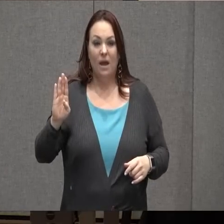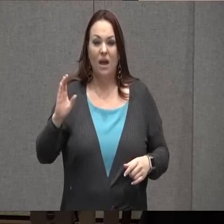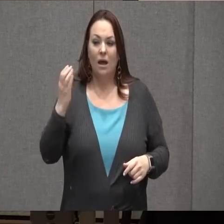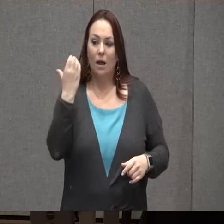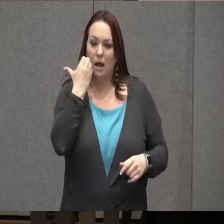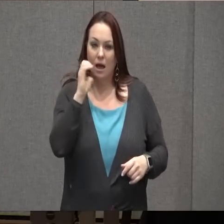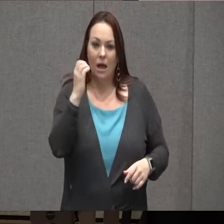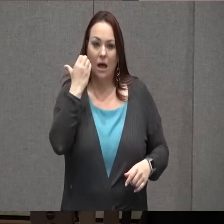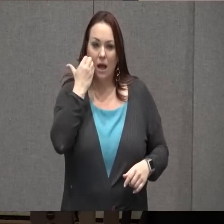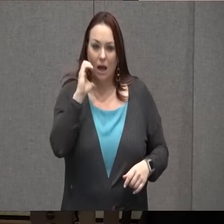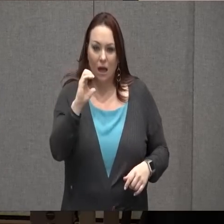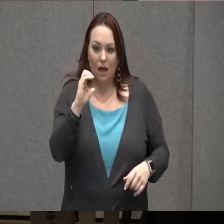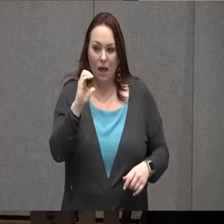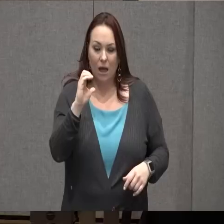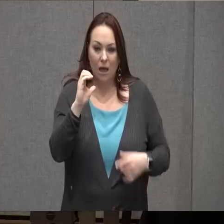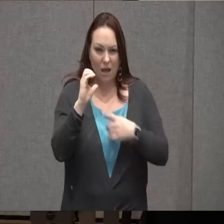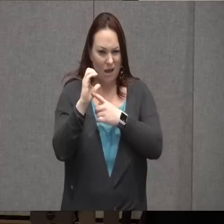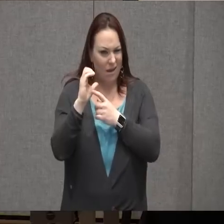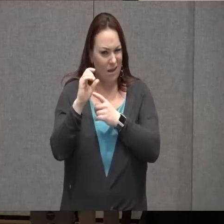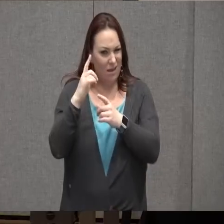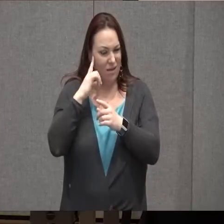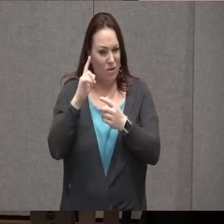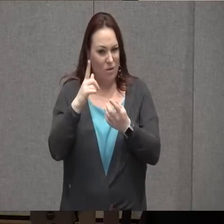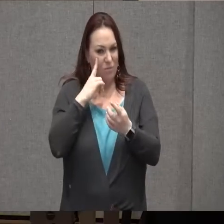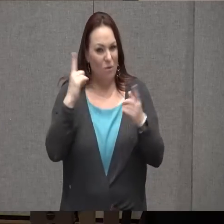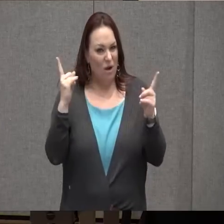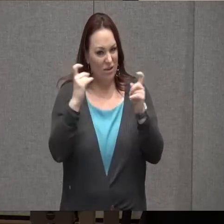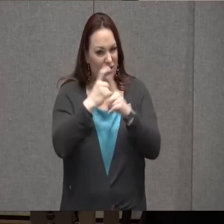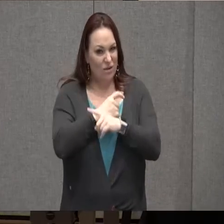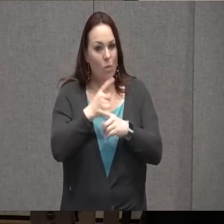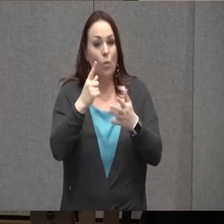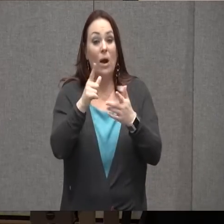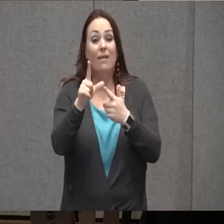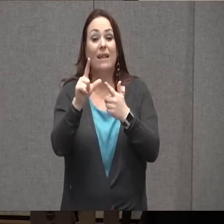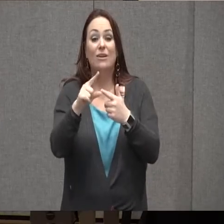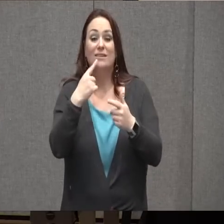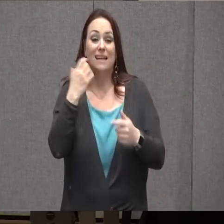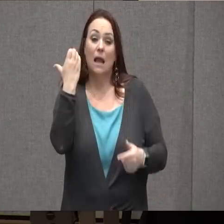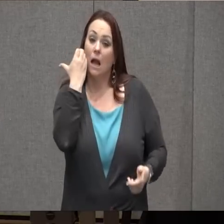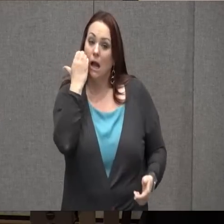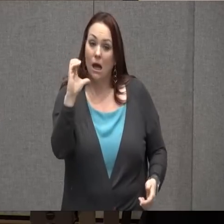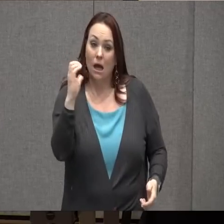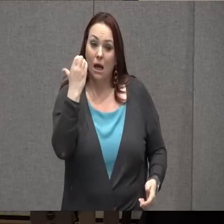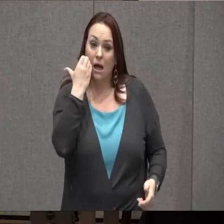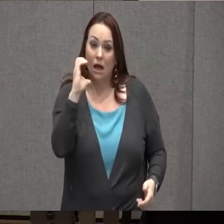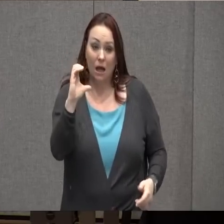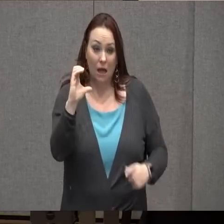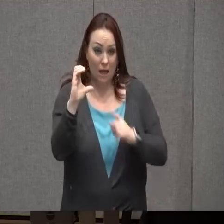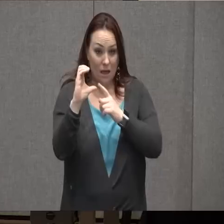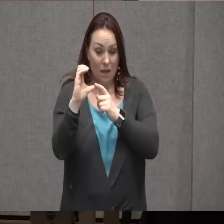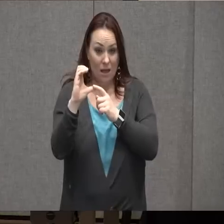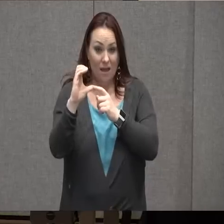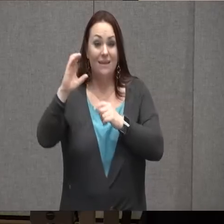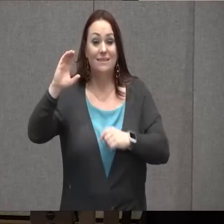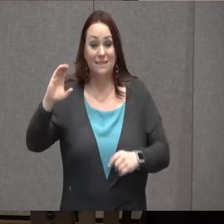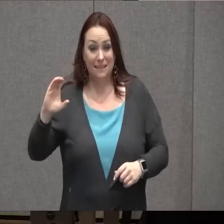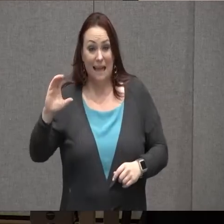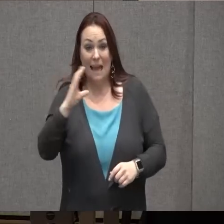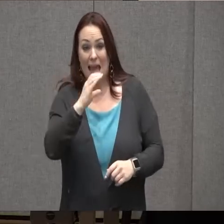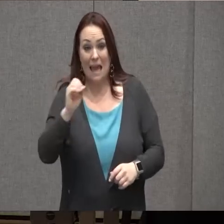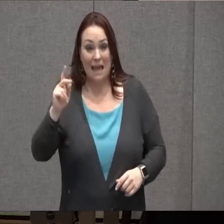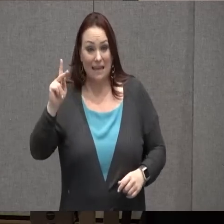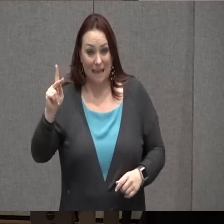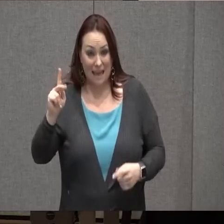Oh, this is a little tricky, isn't it? What letters say k? C and K